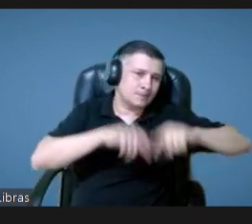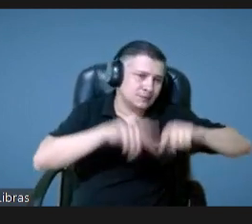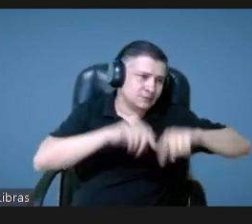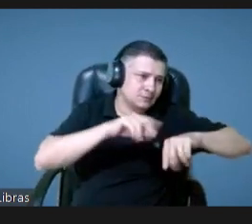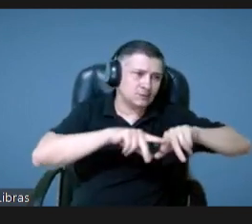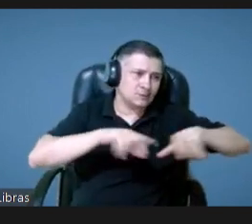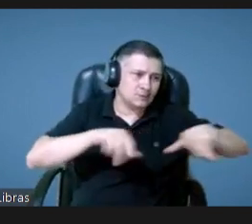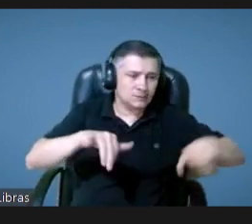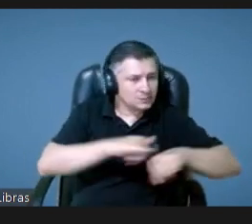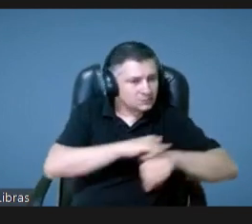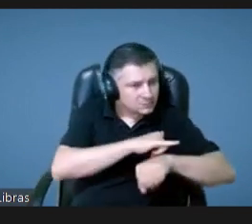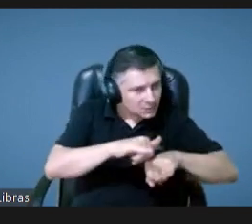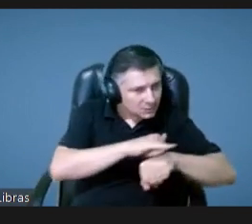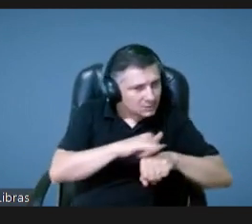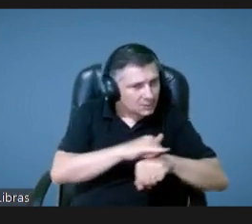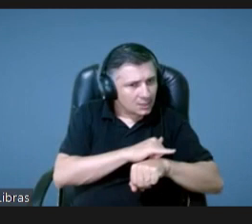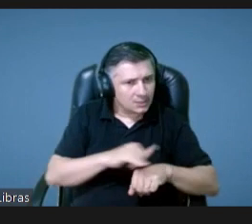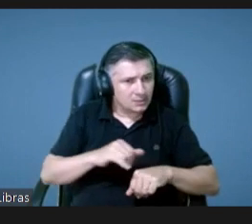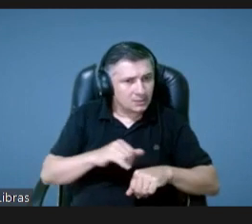are forming now